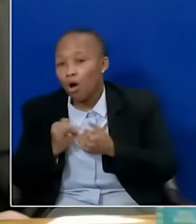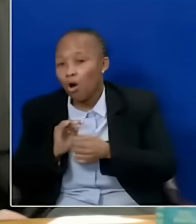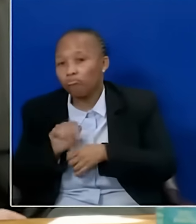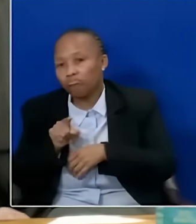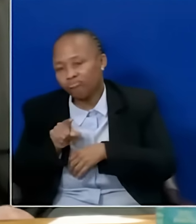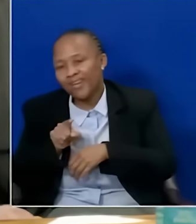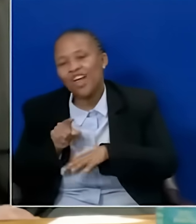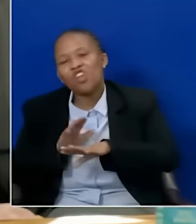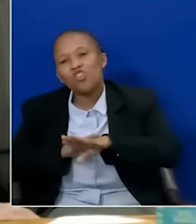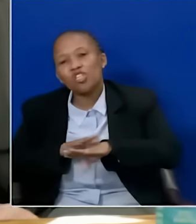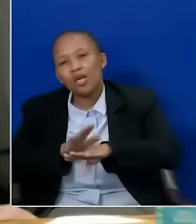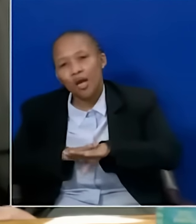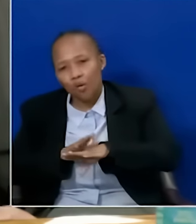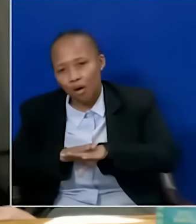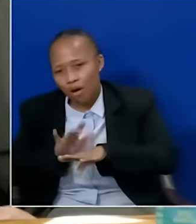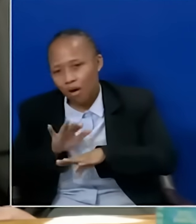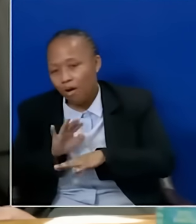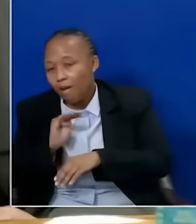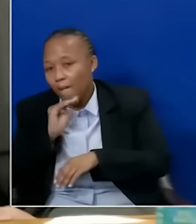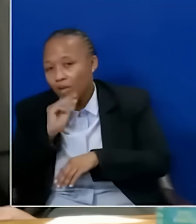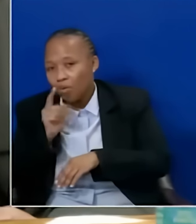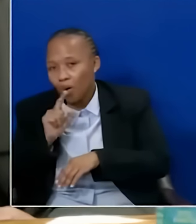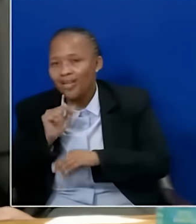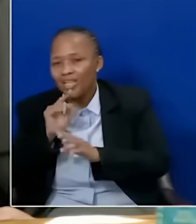point to a deliberate attempt at sabotage.